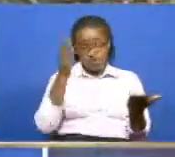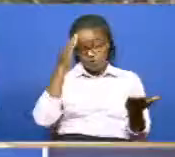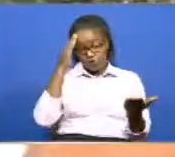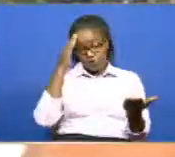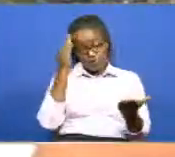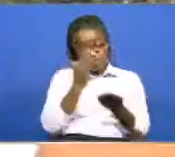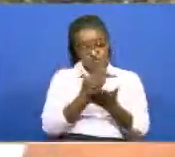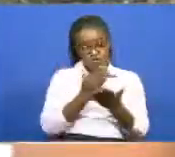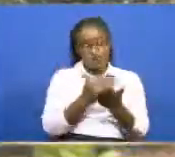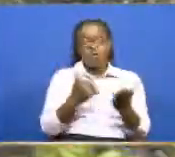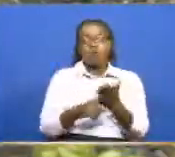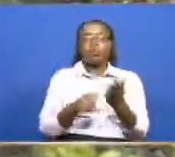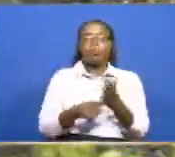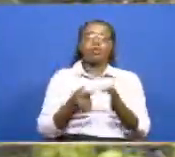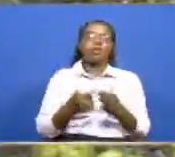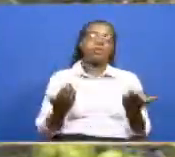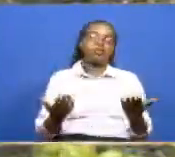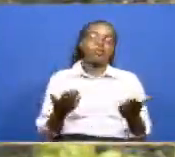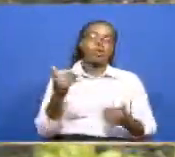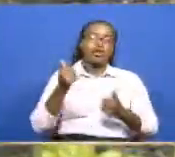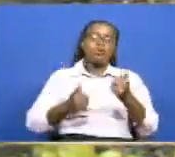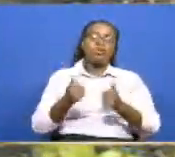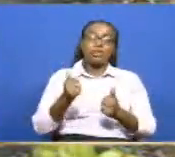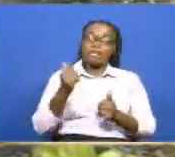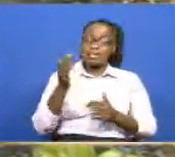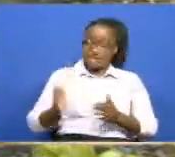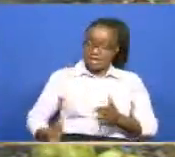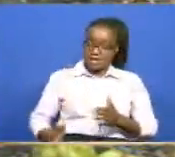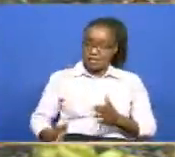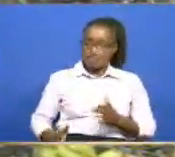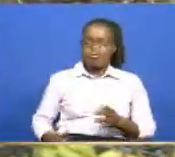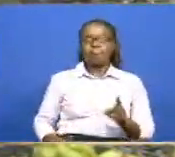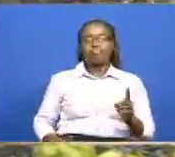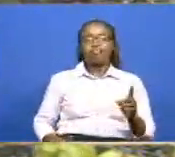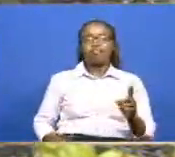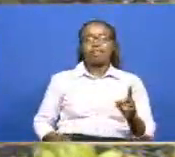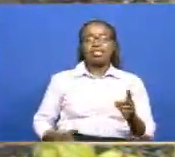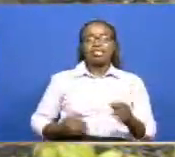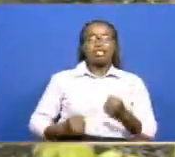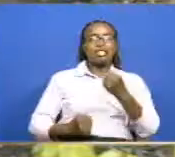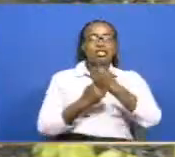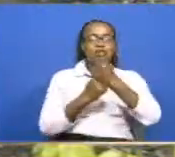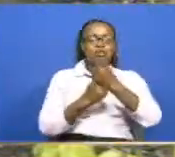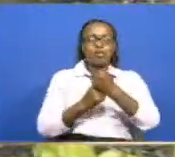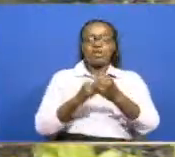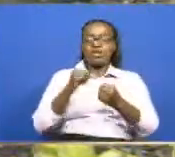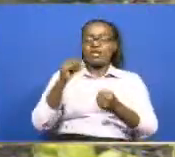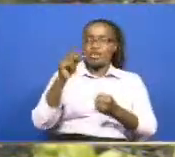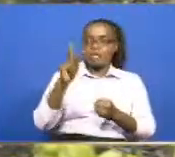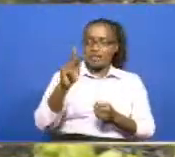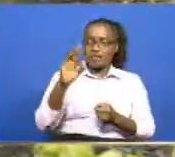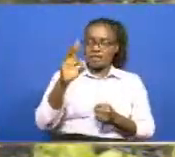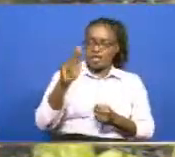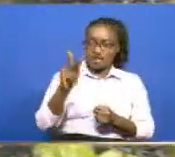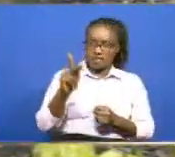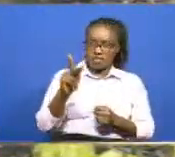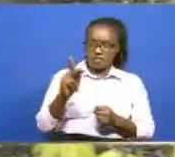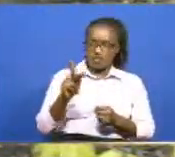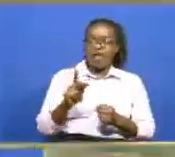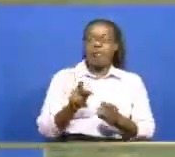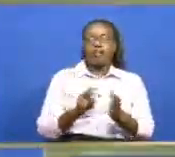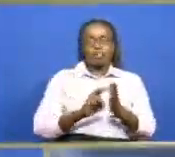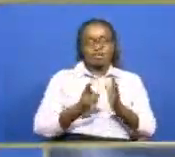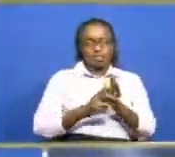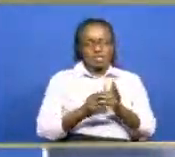problem came from this other side. So I support strongly FK Kenya Premier League contract being extended but under